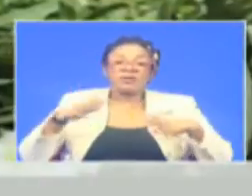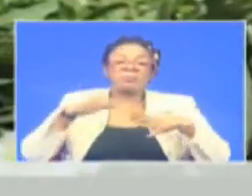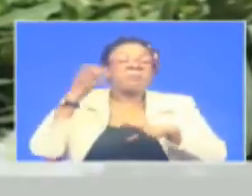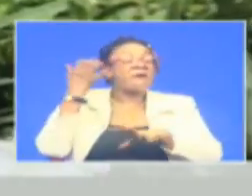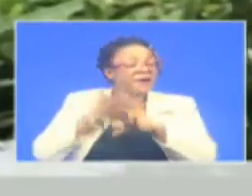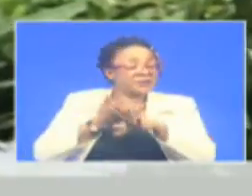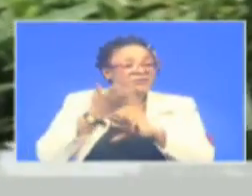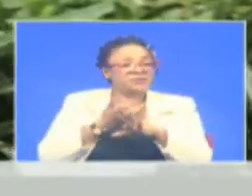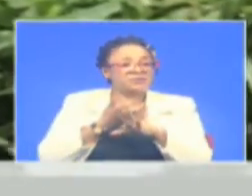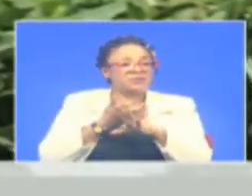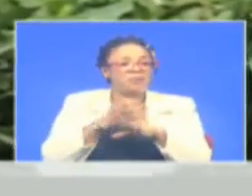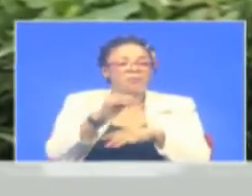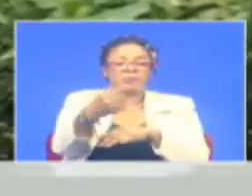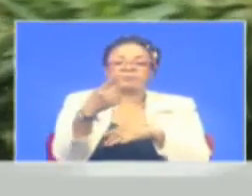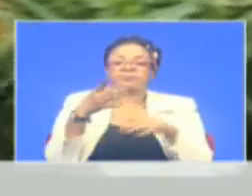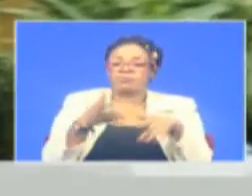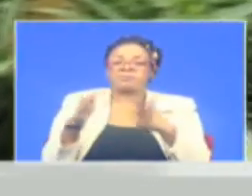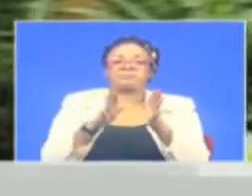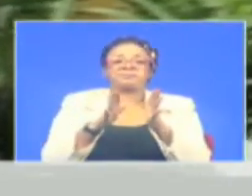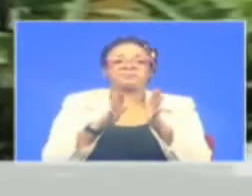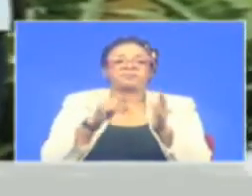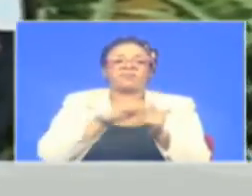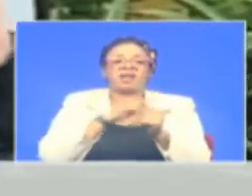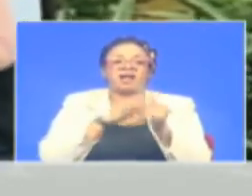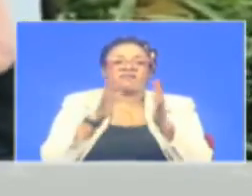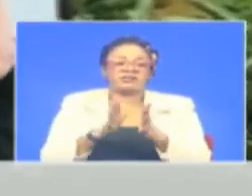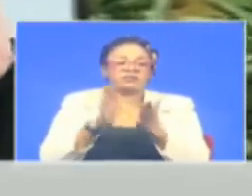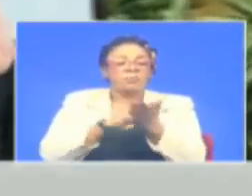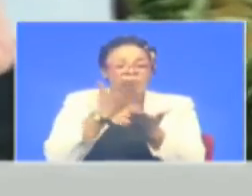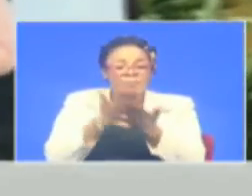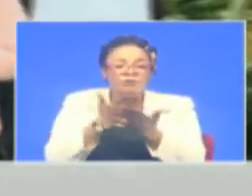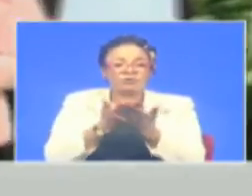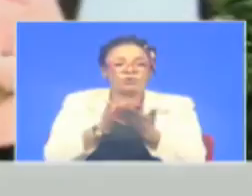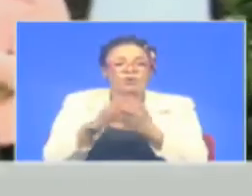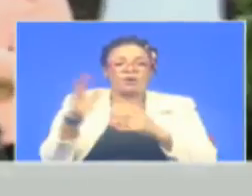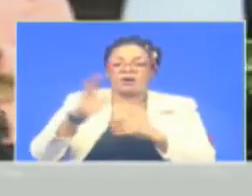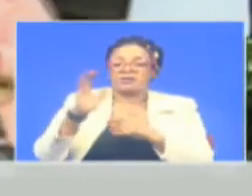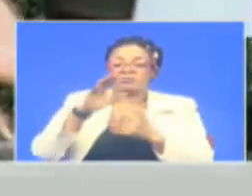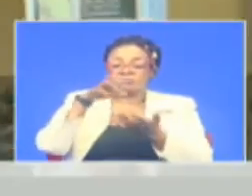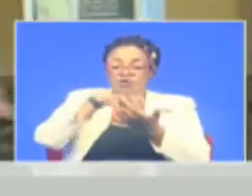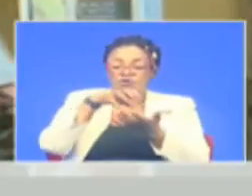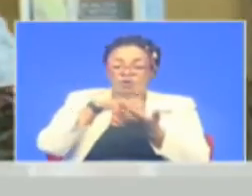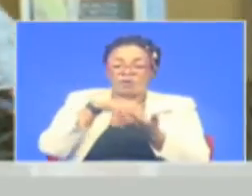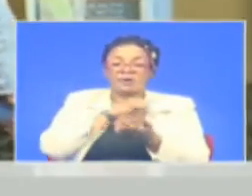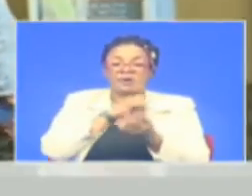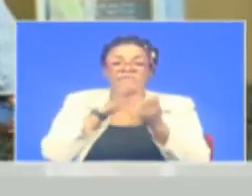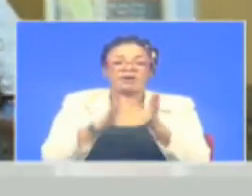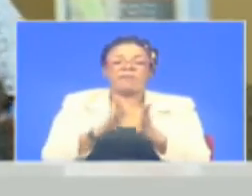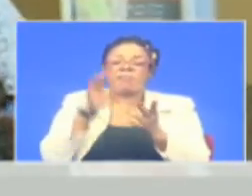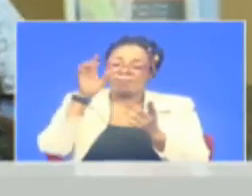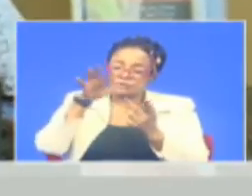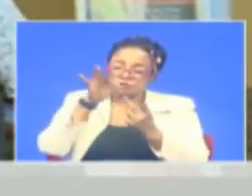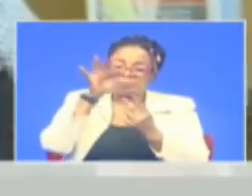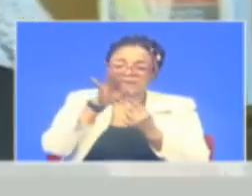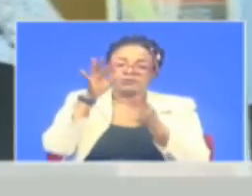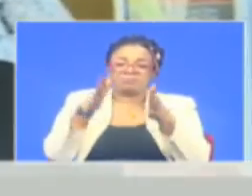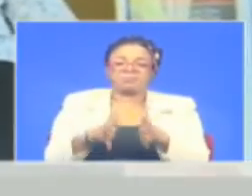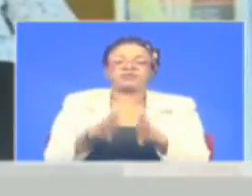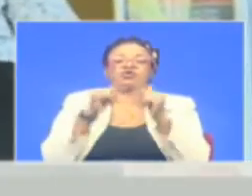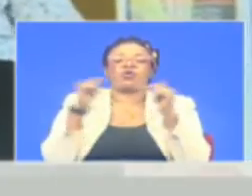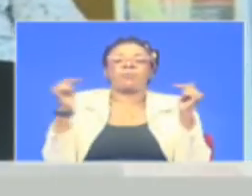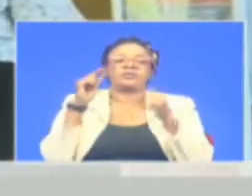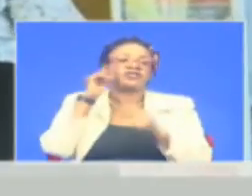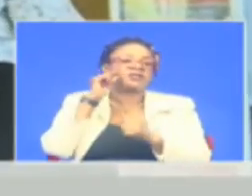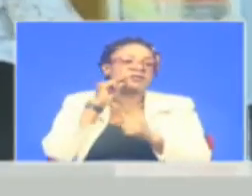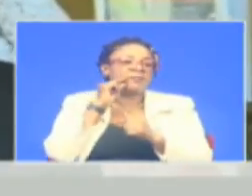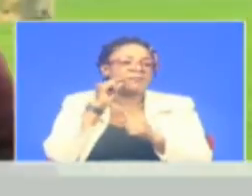One of the sore spots for the governors is the proposal that a candidate for the position of governor nominates a person of the opposite gender